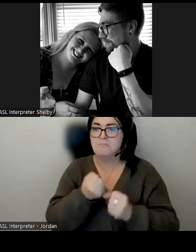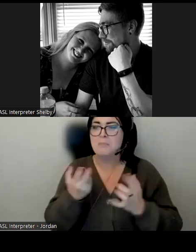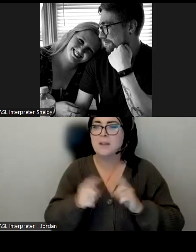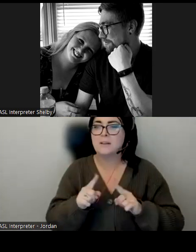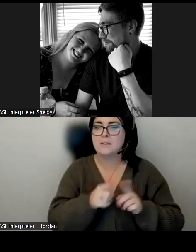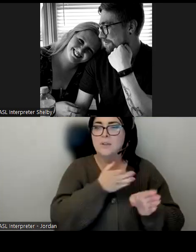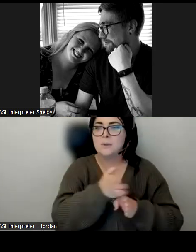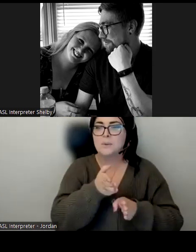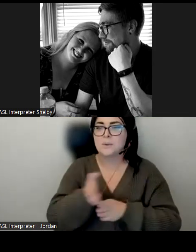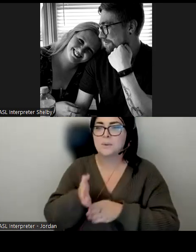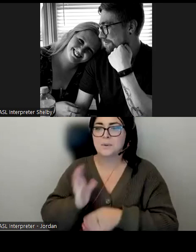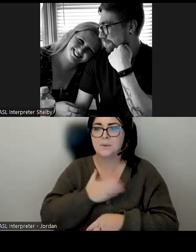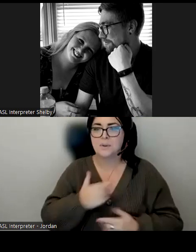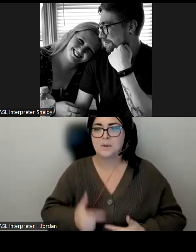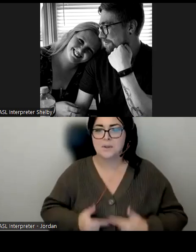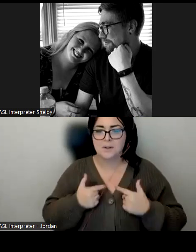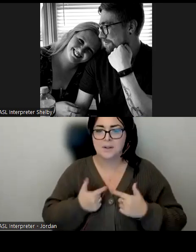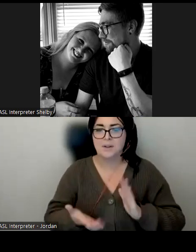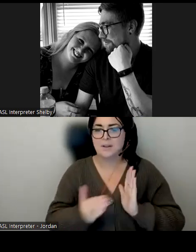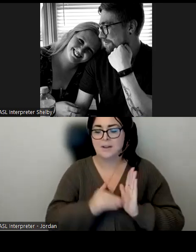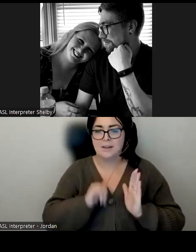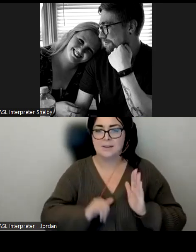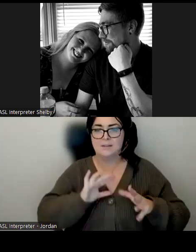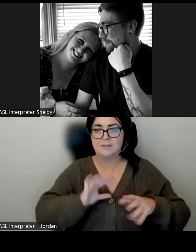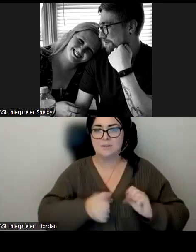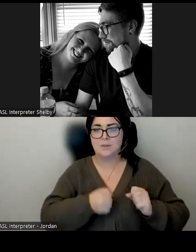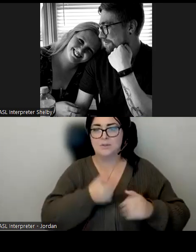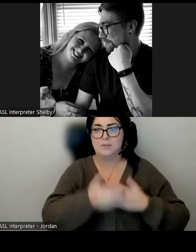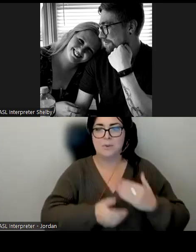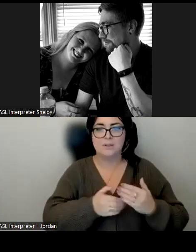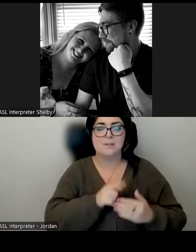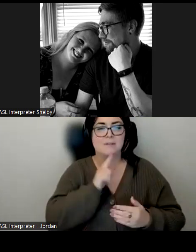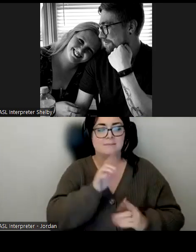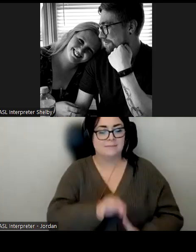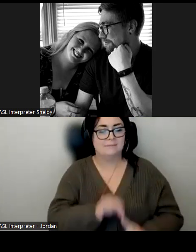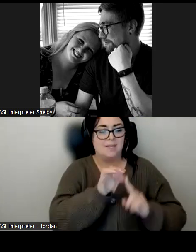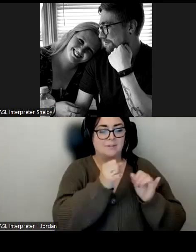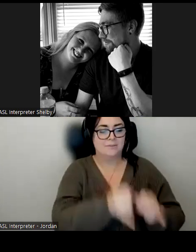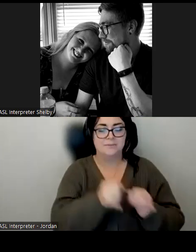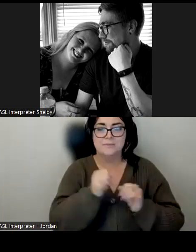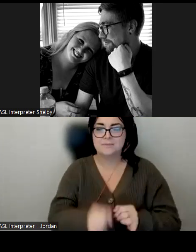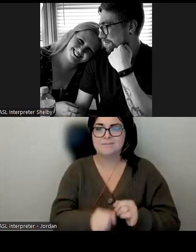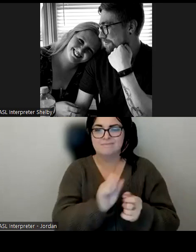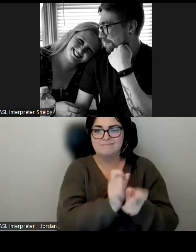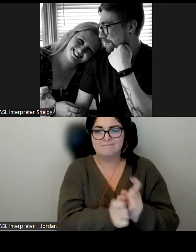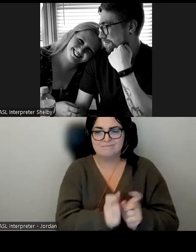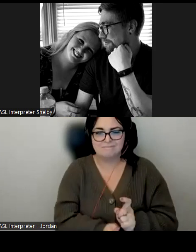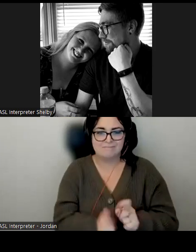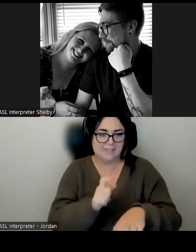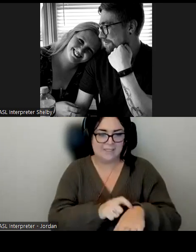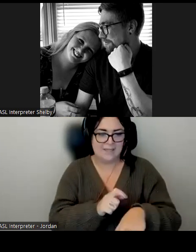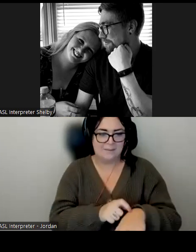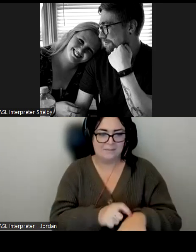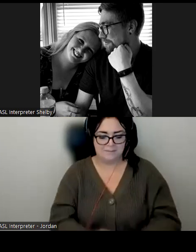And again, grief is a process that is unique to each individual and changes with the passing of time.